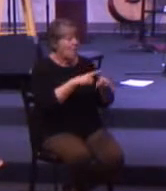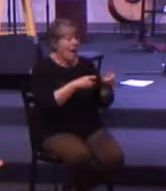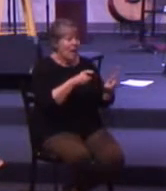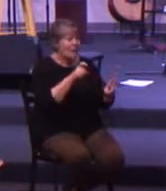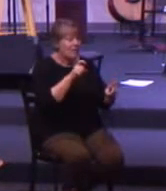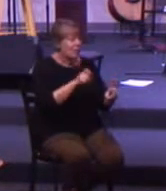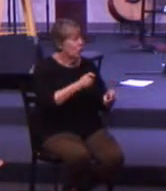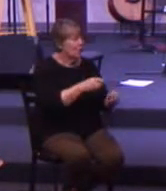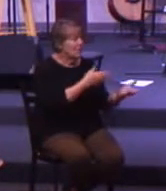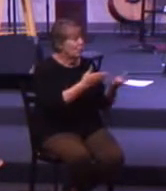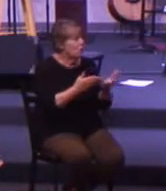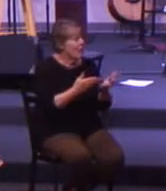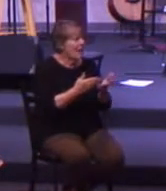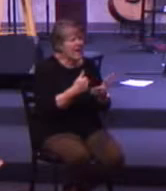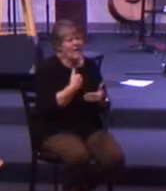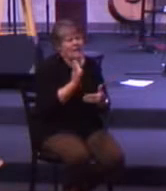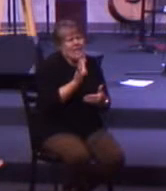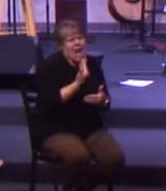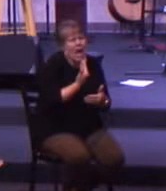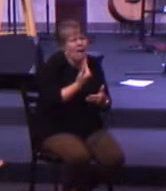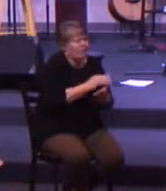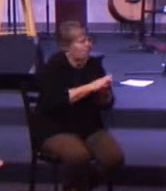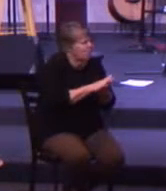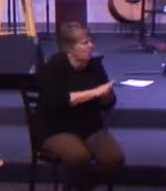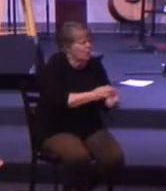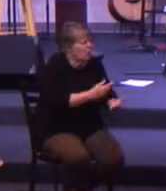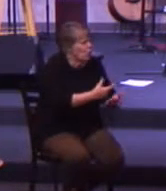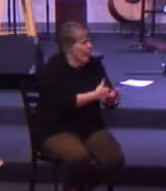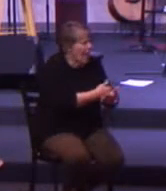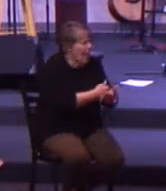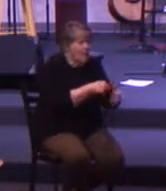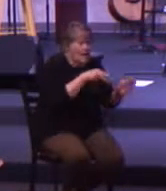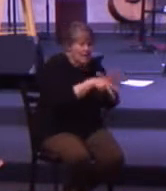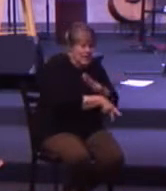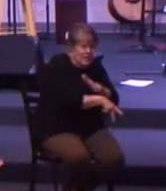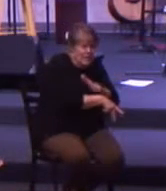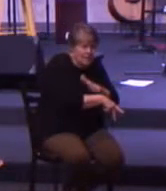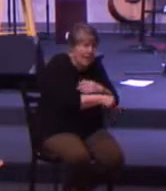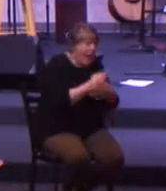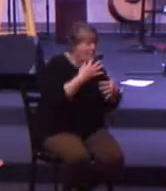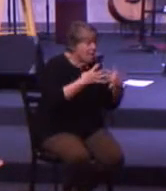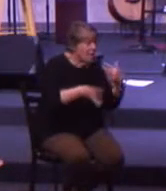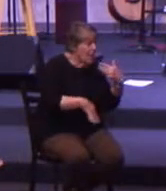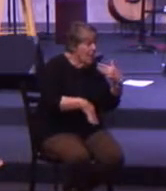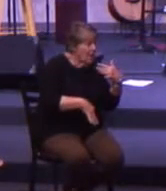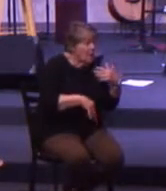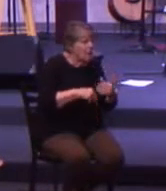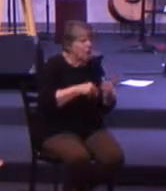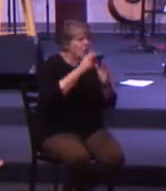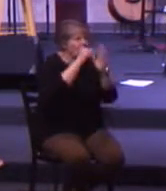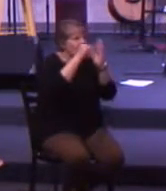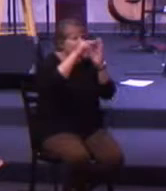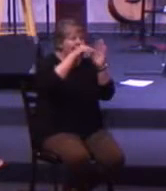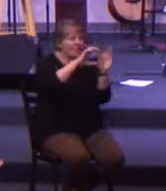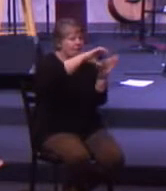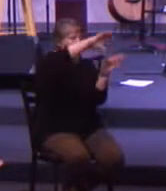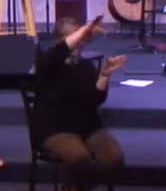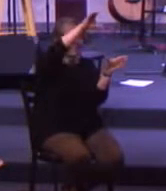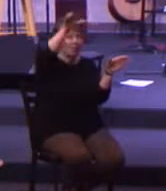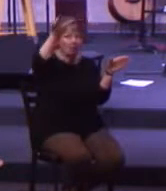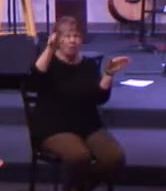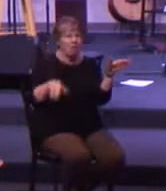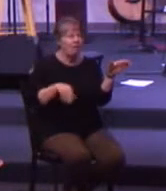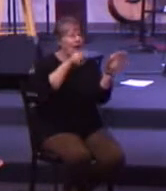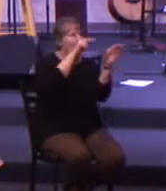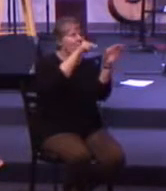you need to kill it. And you need to take the blood of that lamb and you need to paint it on the doorposts of your house. And if every house takes one young lamb